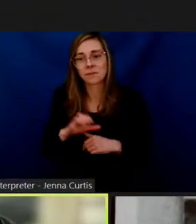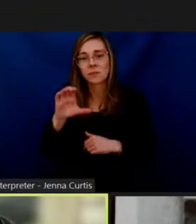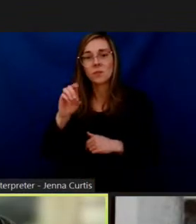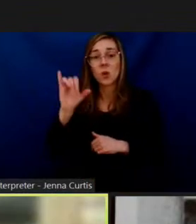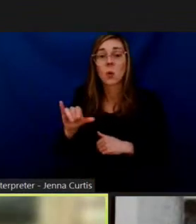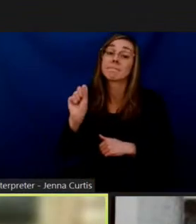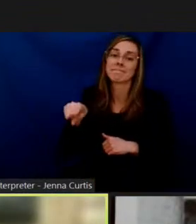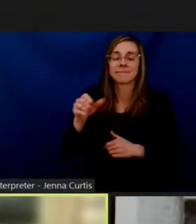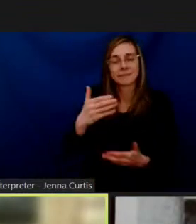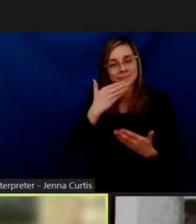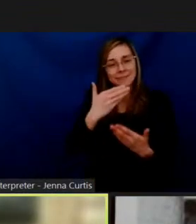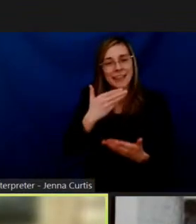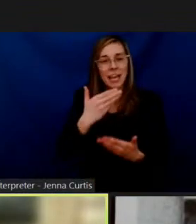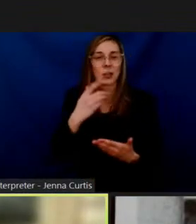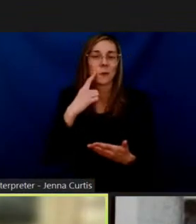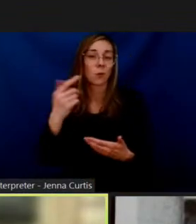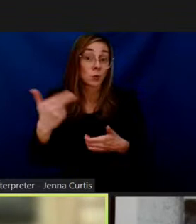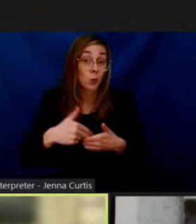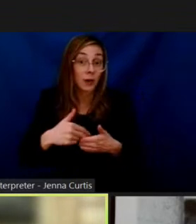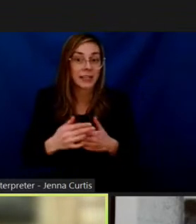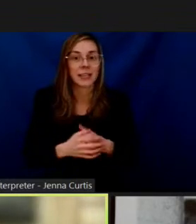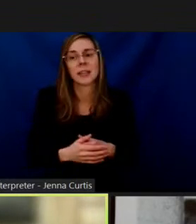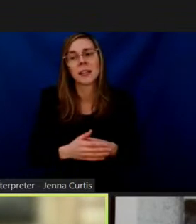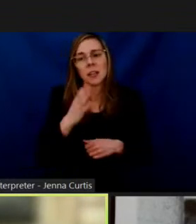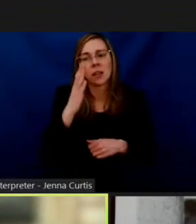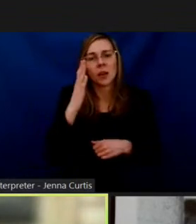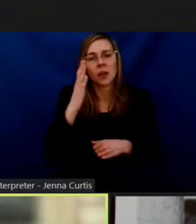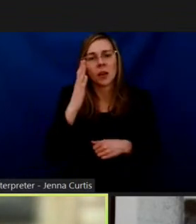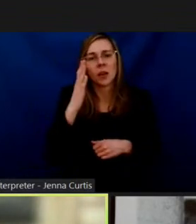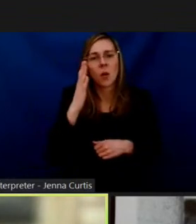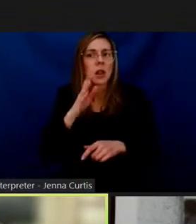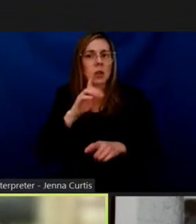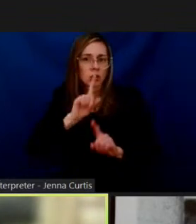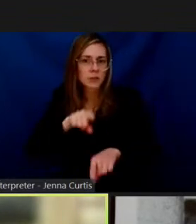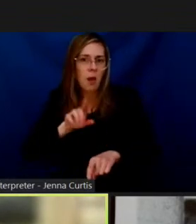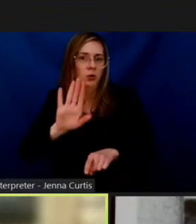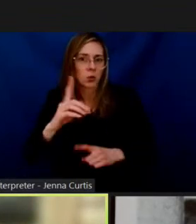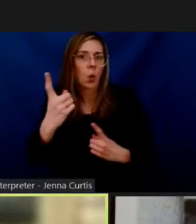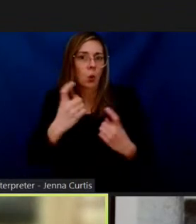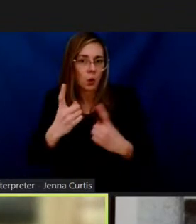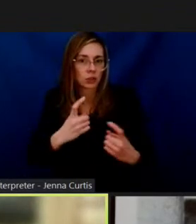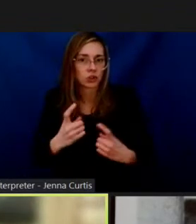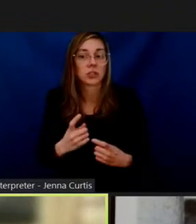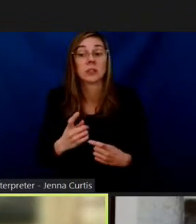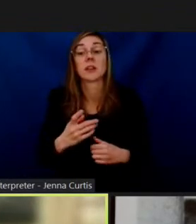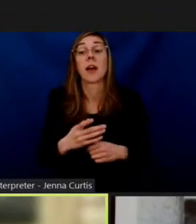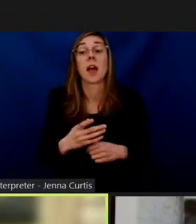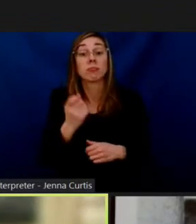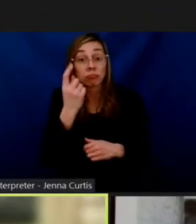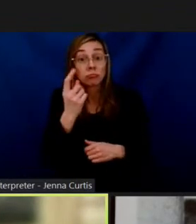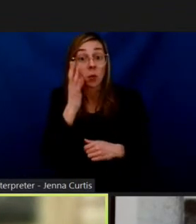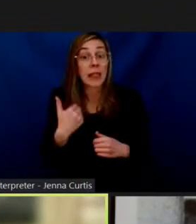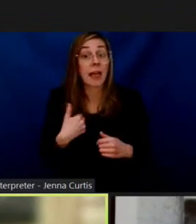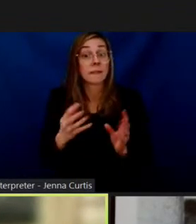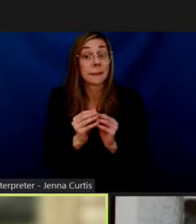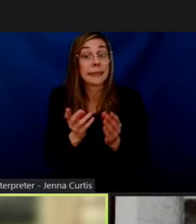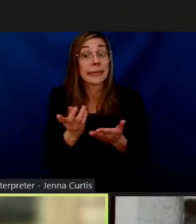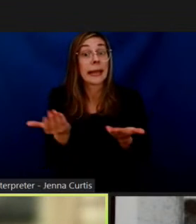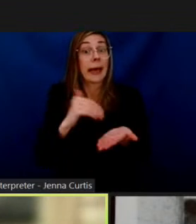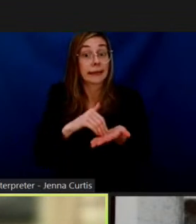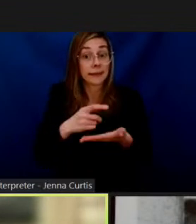just reiterate. Thank you, everyone, for joining us. We will follow up on your questions. Send us an email. We'll be back on Thursday, and then we will provide